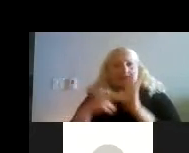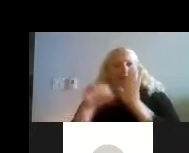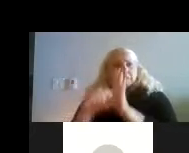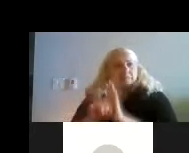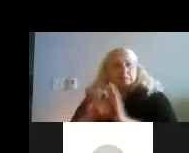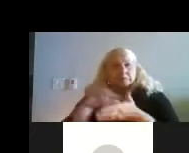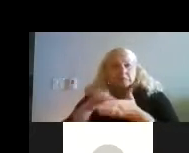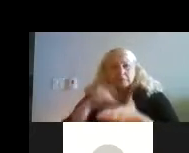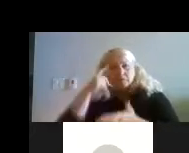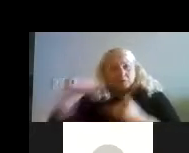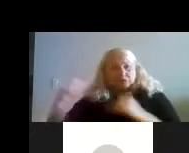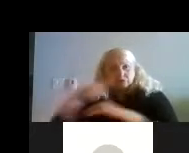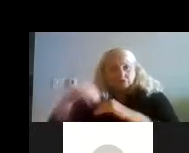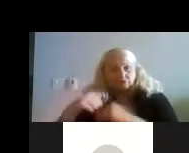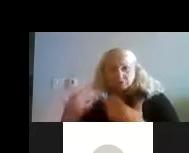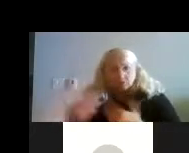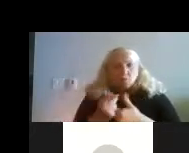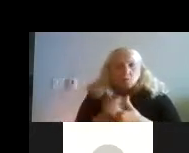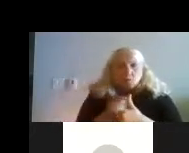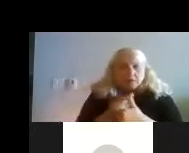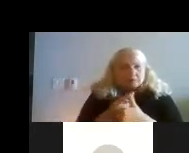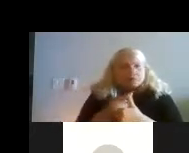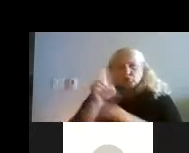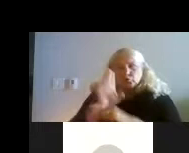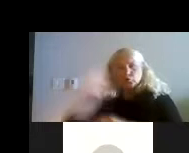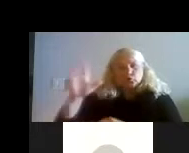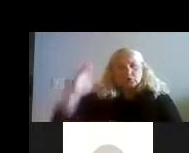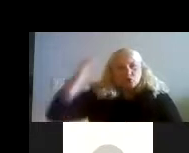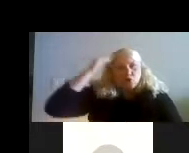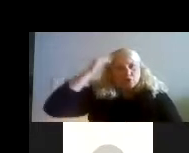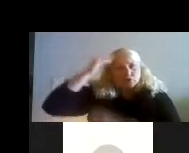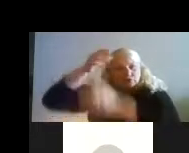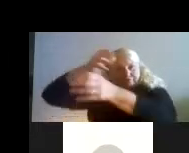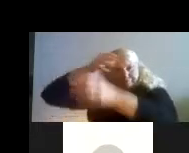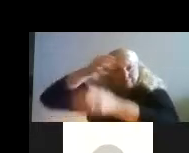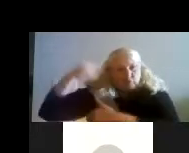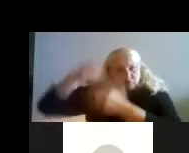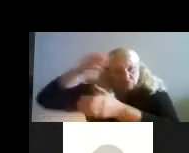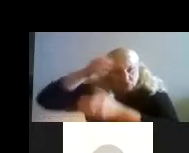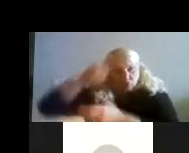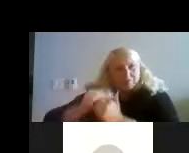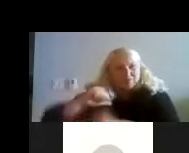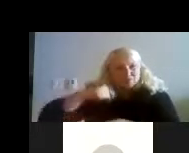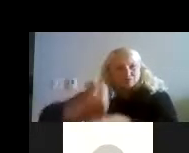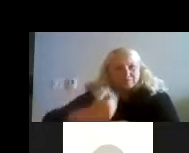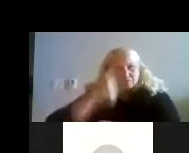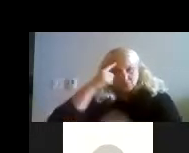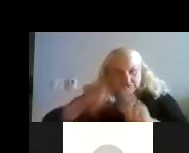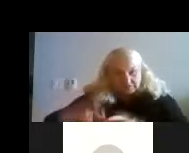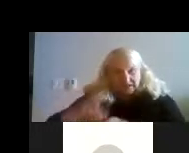for a strengths-based analysis of Indigenous data and analyzing data with prayerful intent for the well-being of the